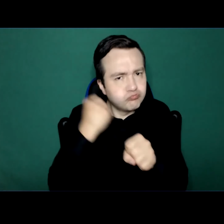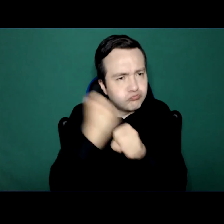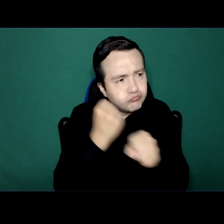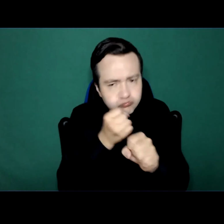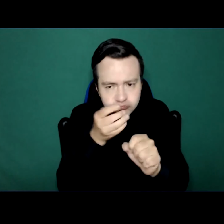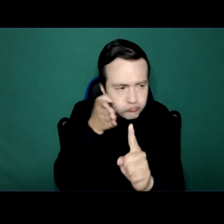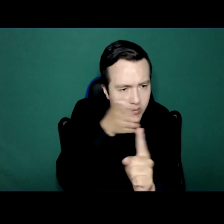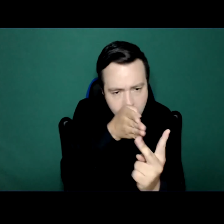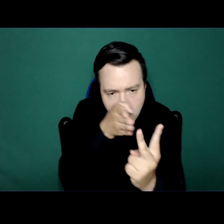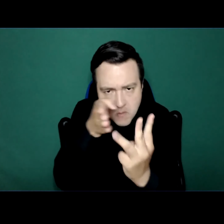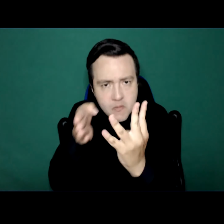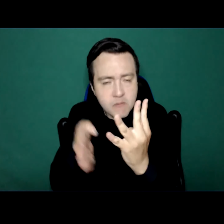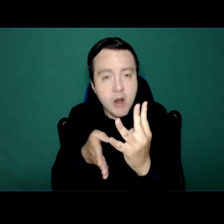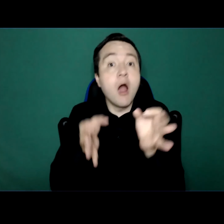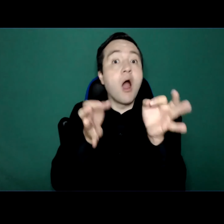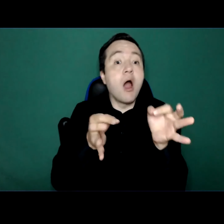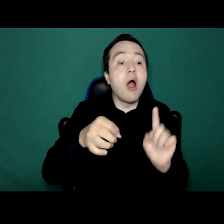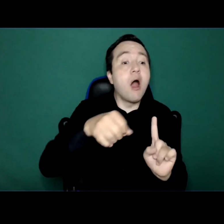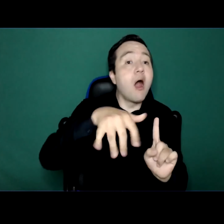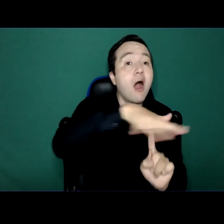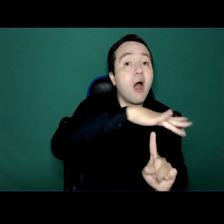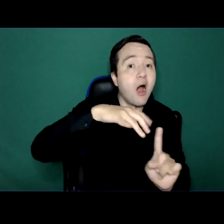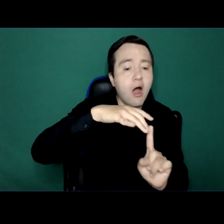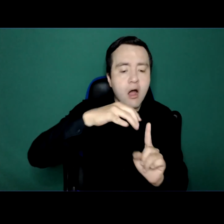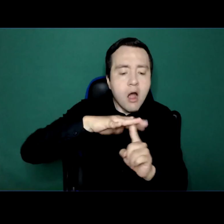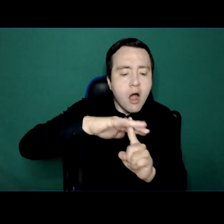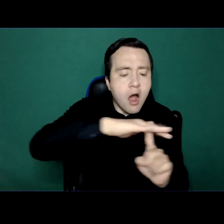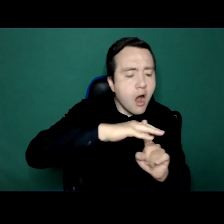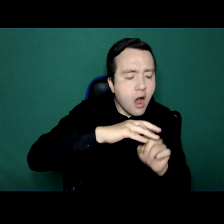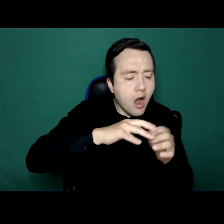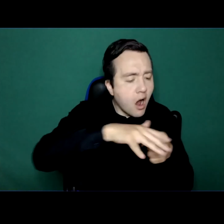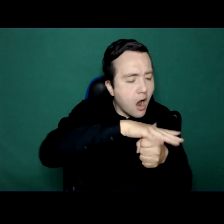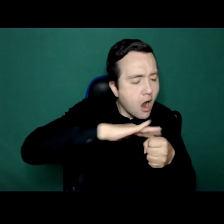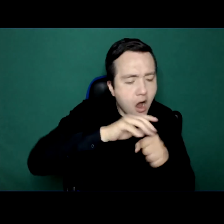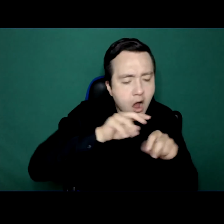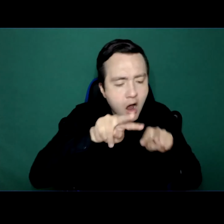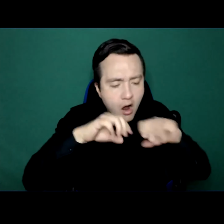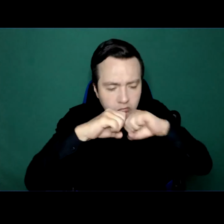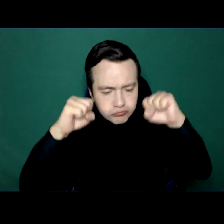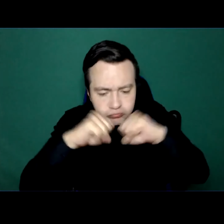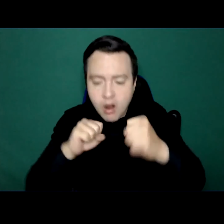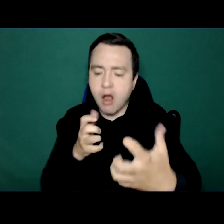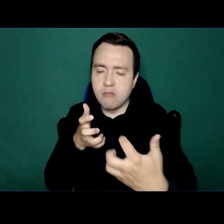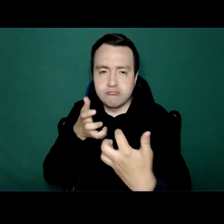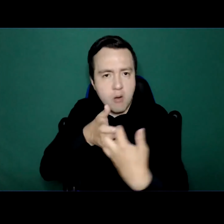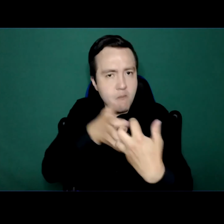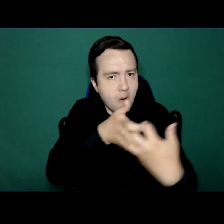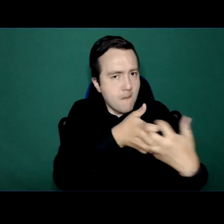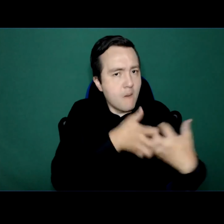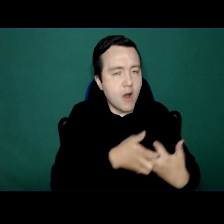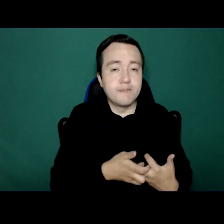adapted to the context and the characteristics of each country. The region counts on